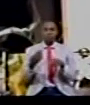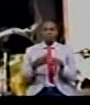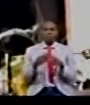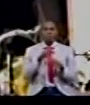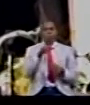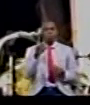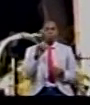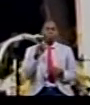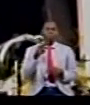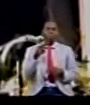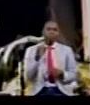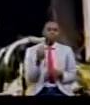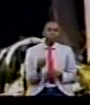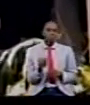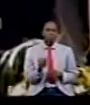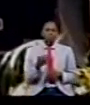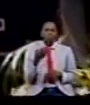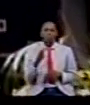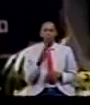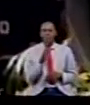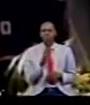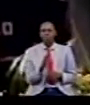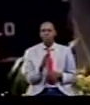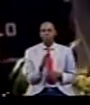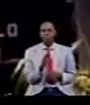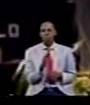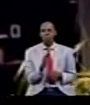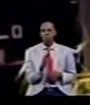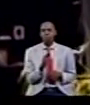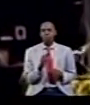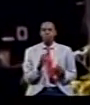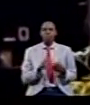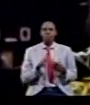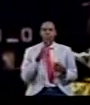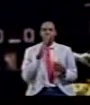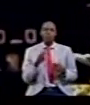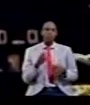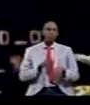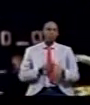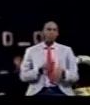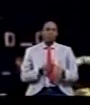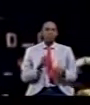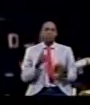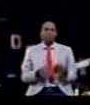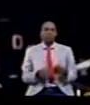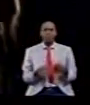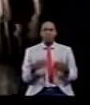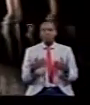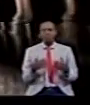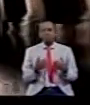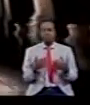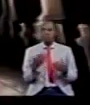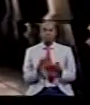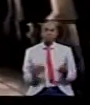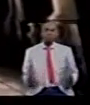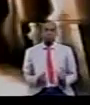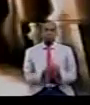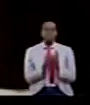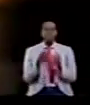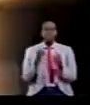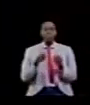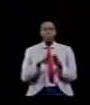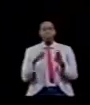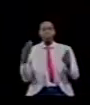other become a problem. That's why many, many of those girls, they are resorting to prostitution and all manner of evil. They want to pray and